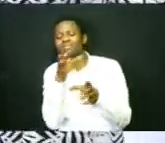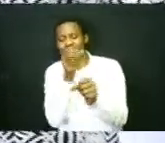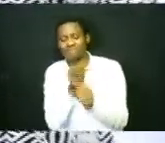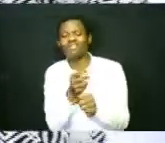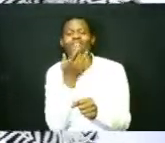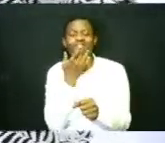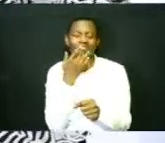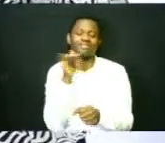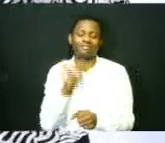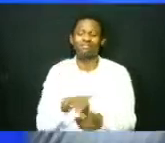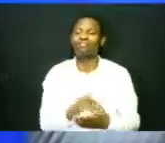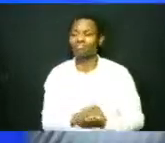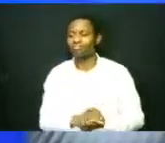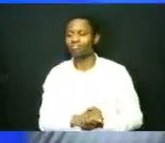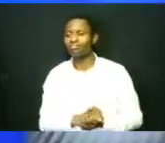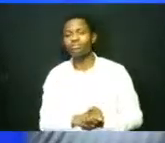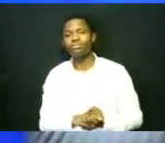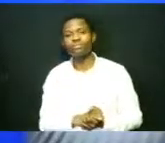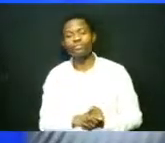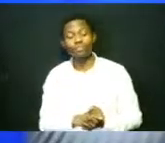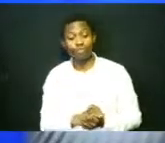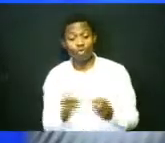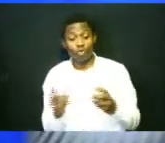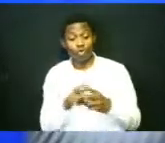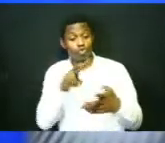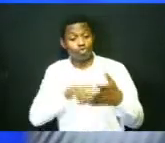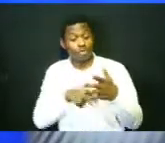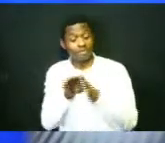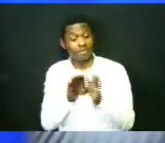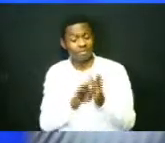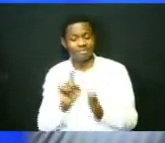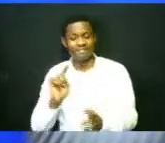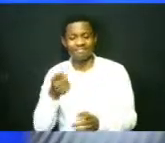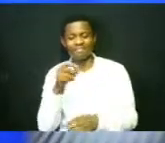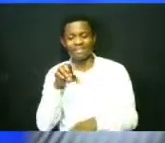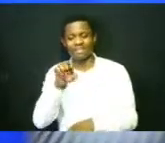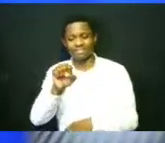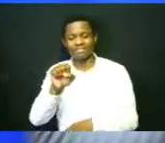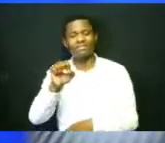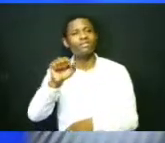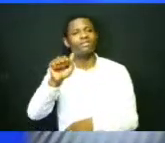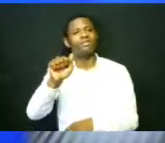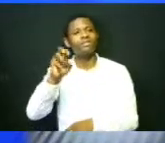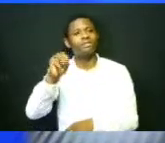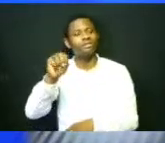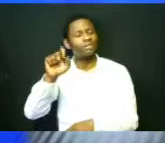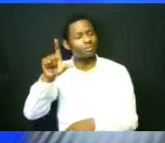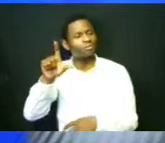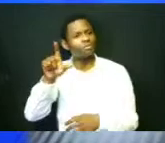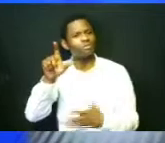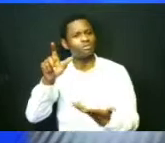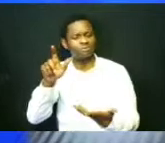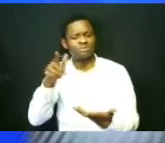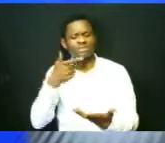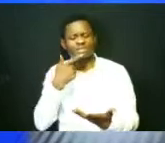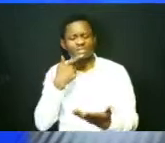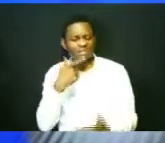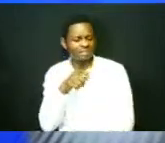And reading 1 Samuel chapter 6 verse 11 to 13, I observed that David was the most unqualified person